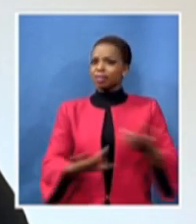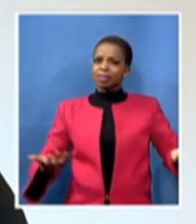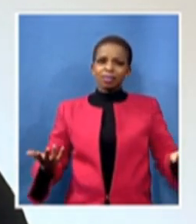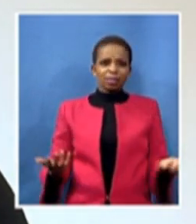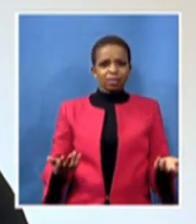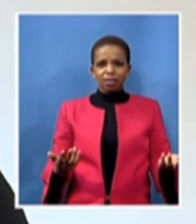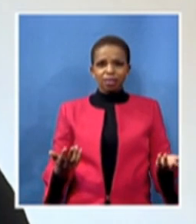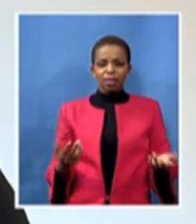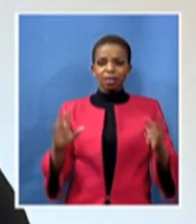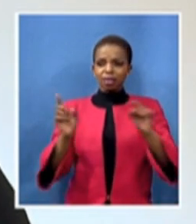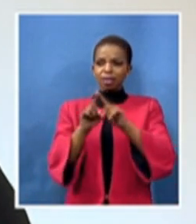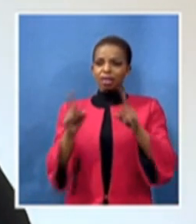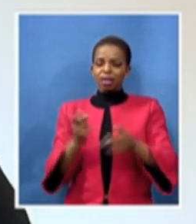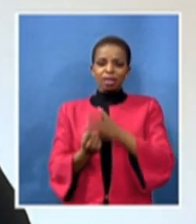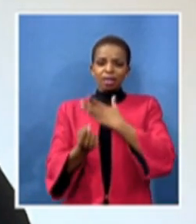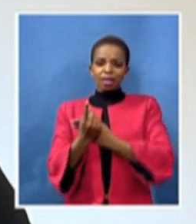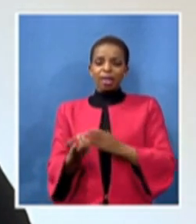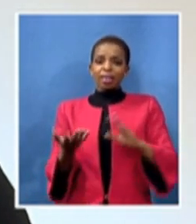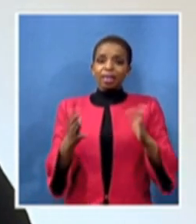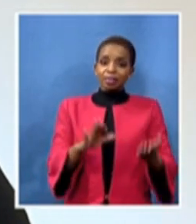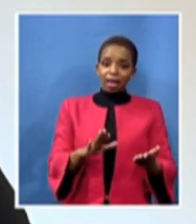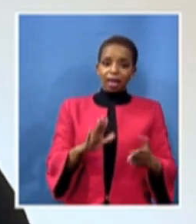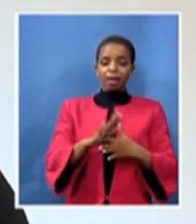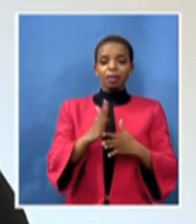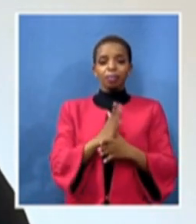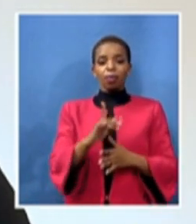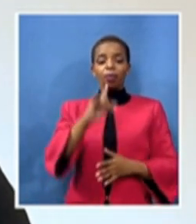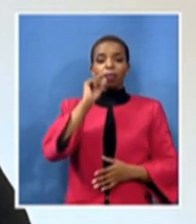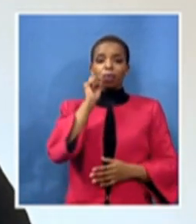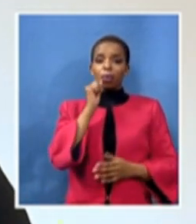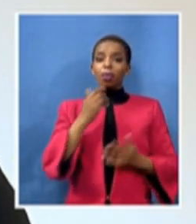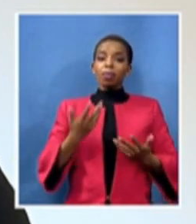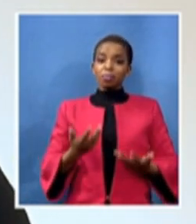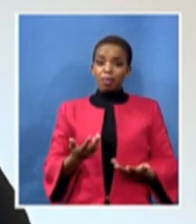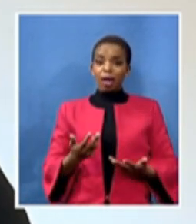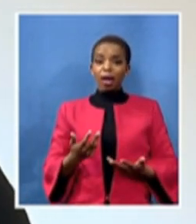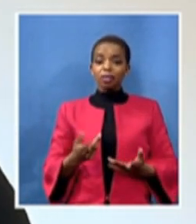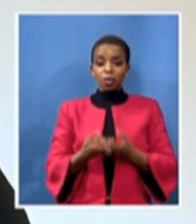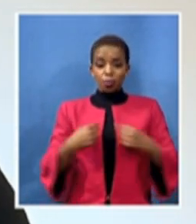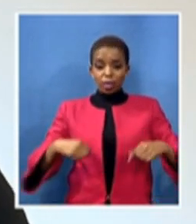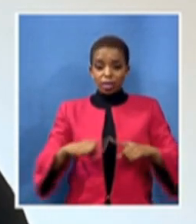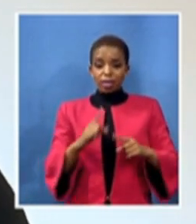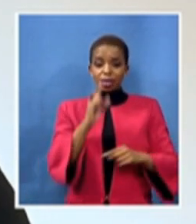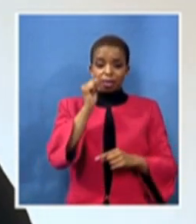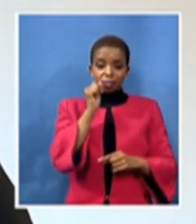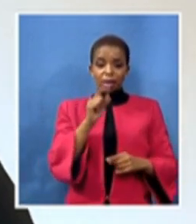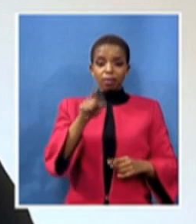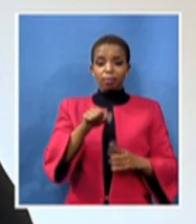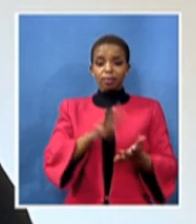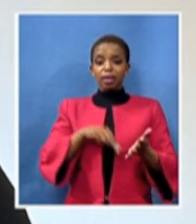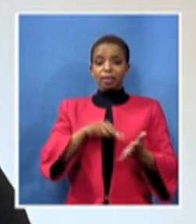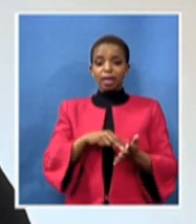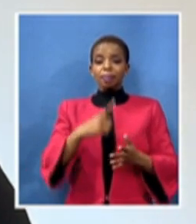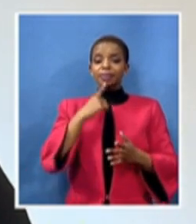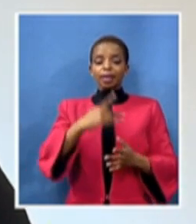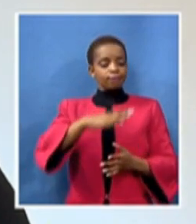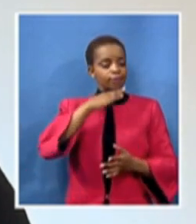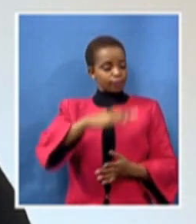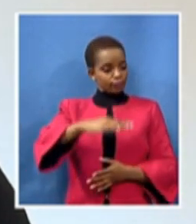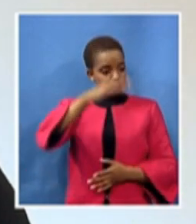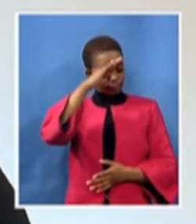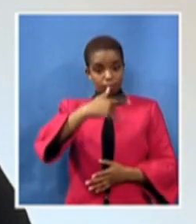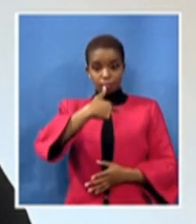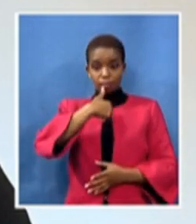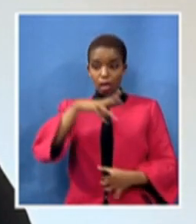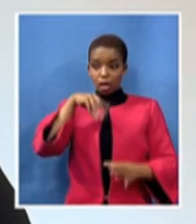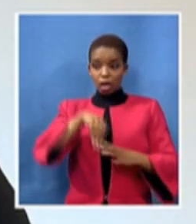men. As men, we must stand up, say enough is enough and not in our name. Tsegofatso Pule,